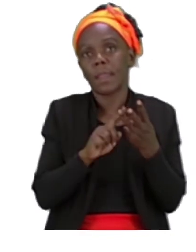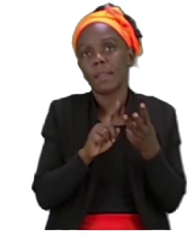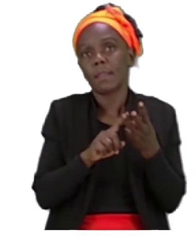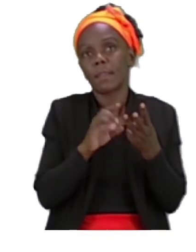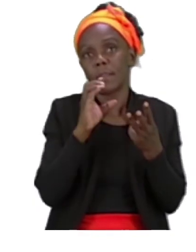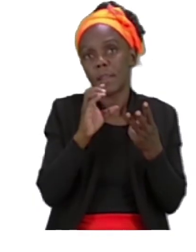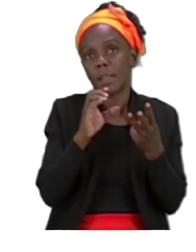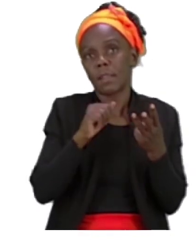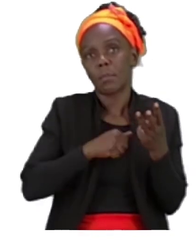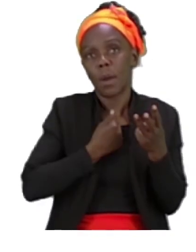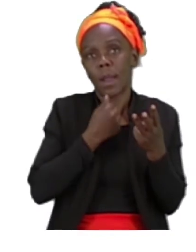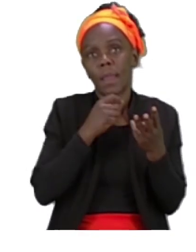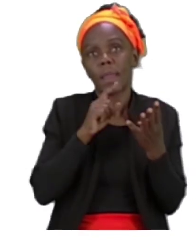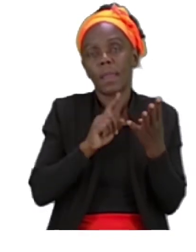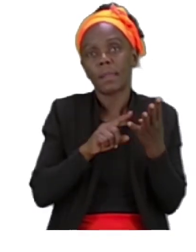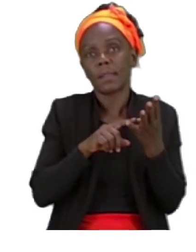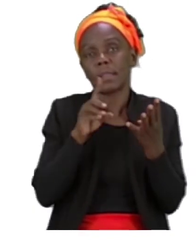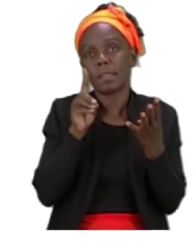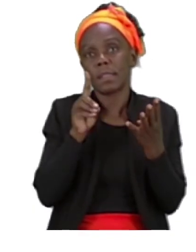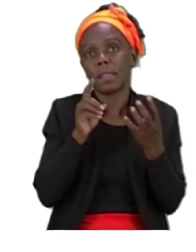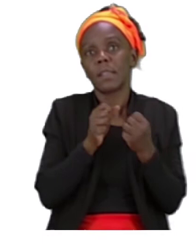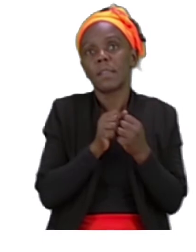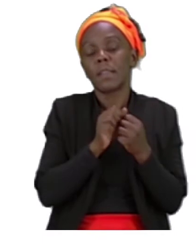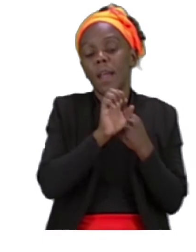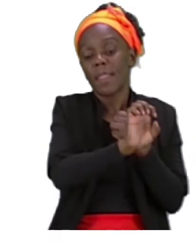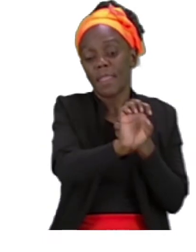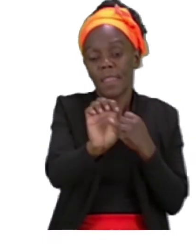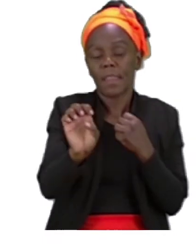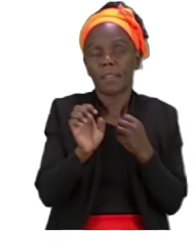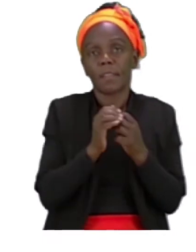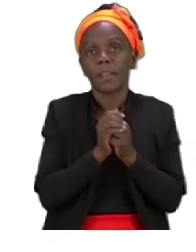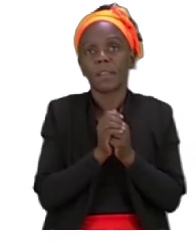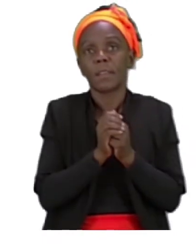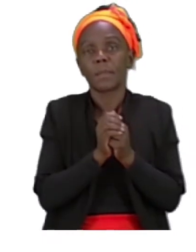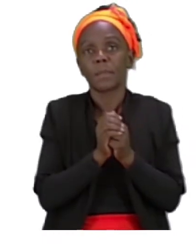C, my, or D, theirs?